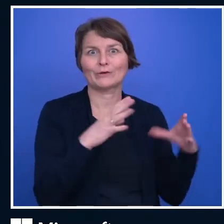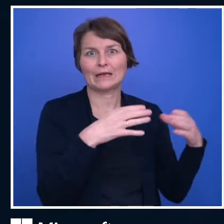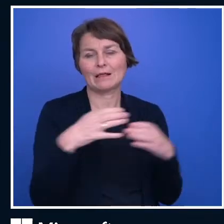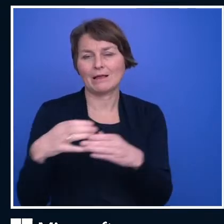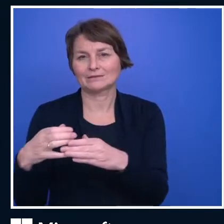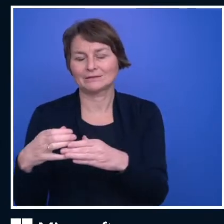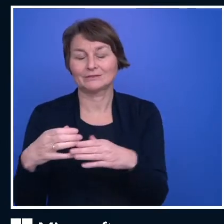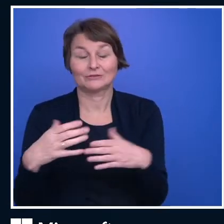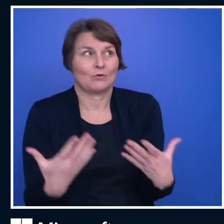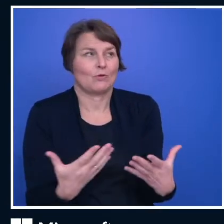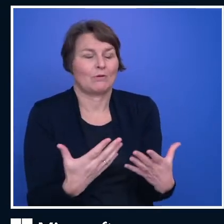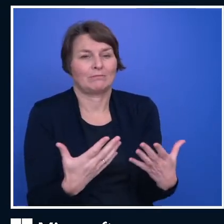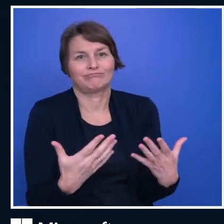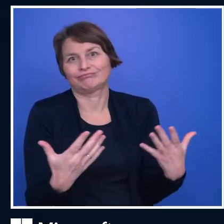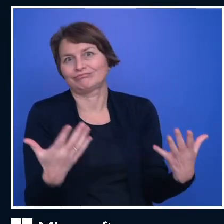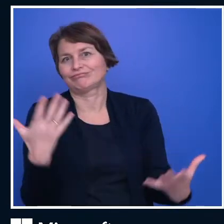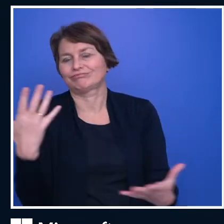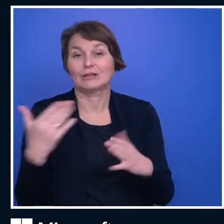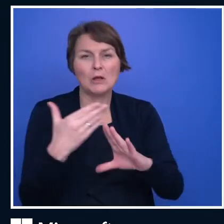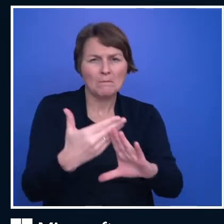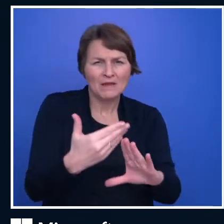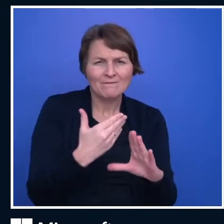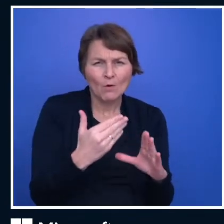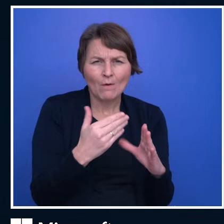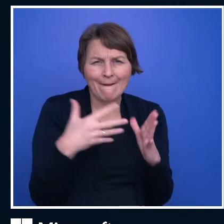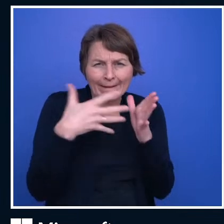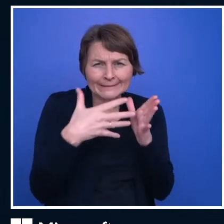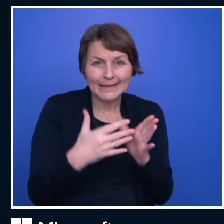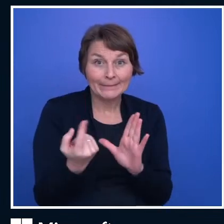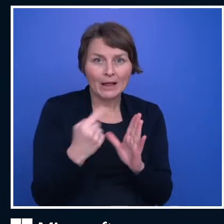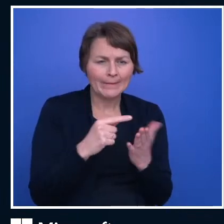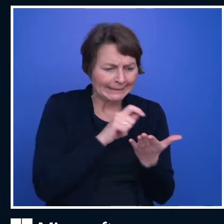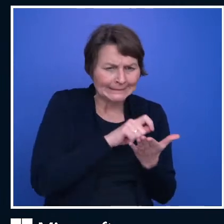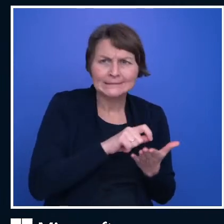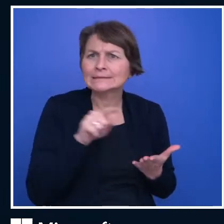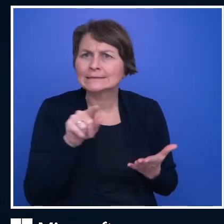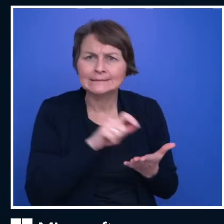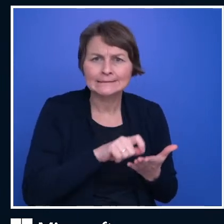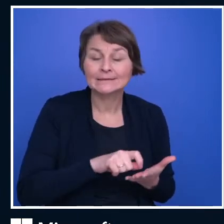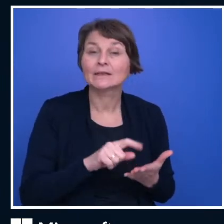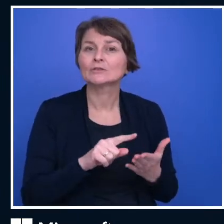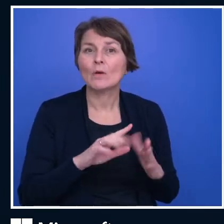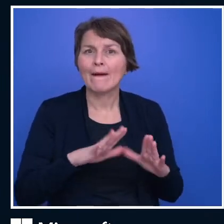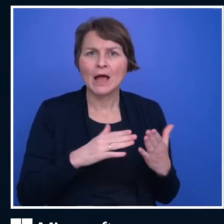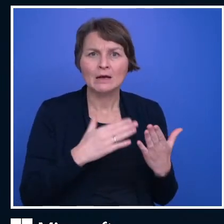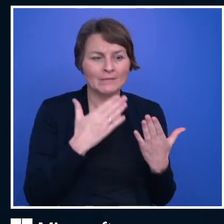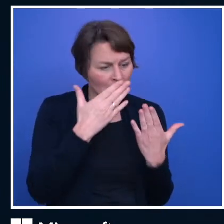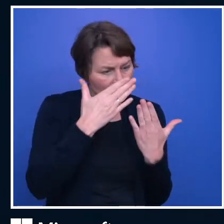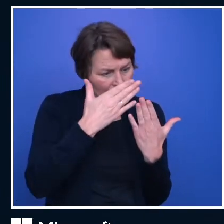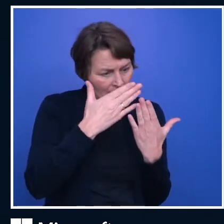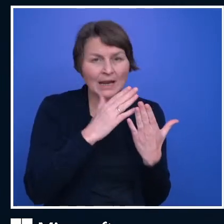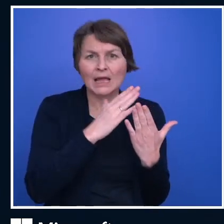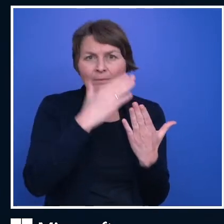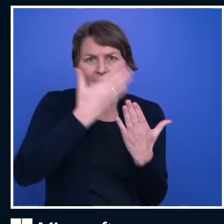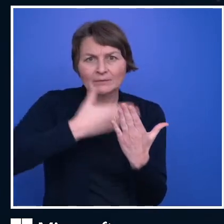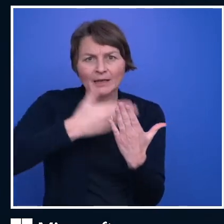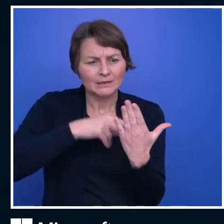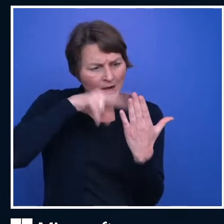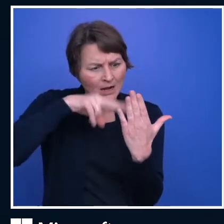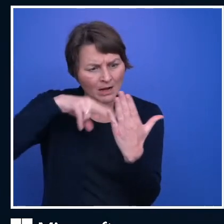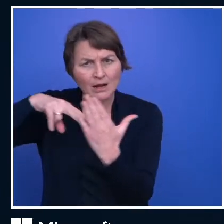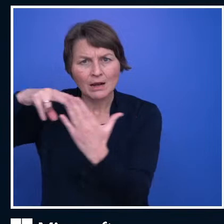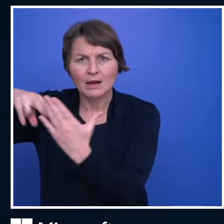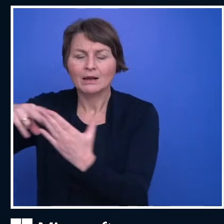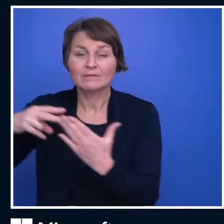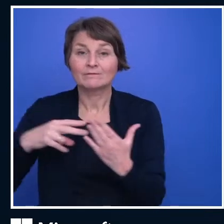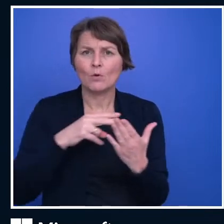an exam or when we're trying to revise to our notes, what happens is we try to go through 200 or 400 pages of worth of notes. So that's a